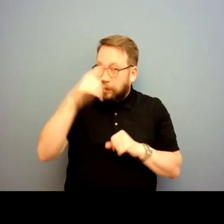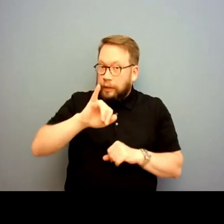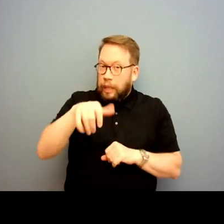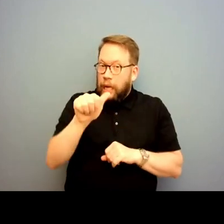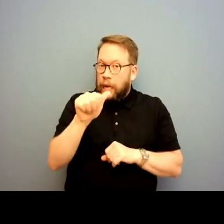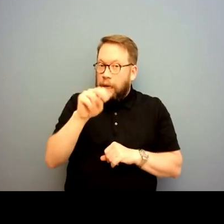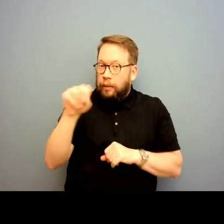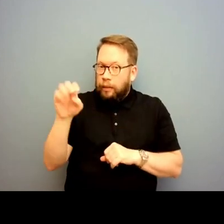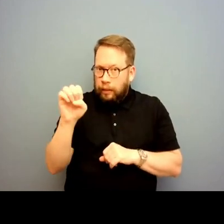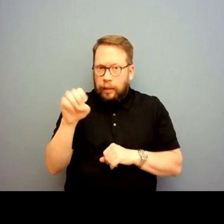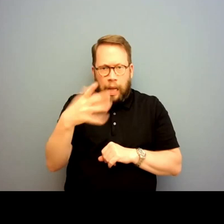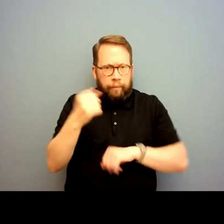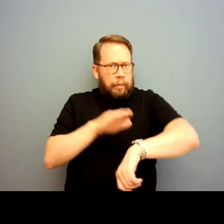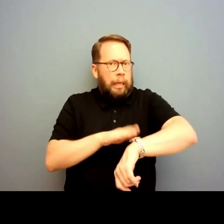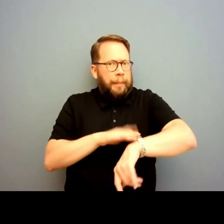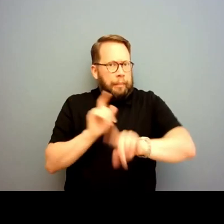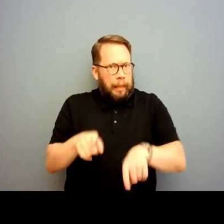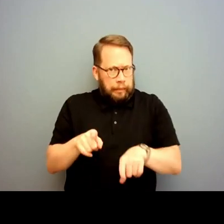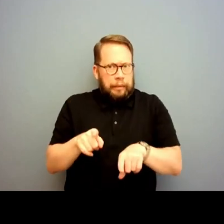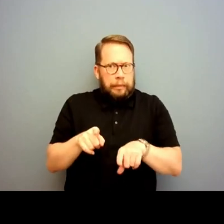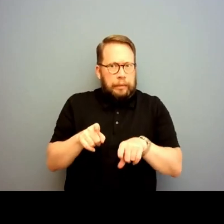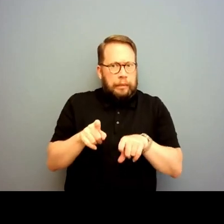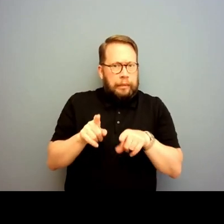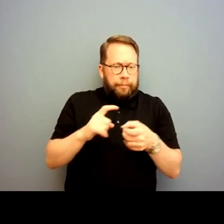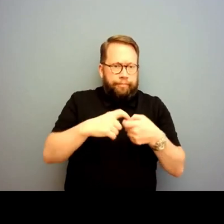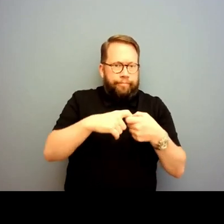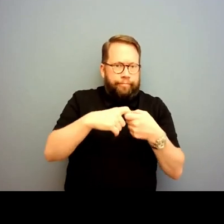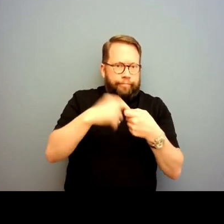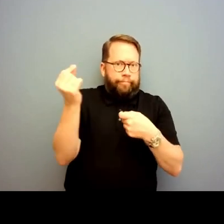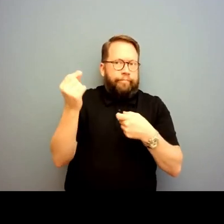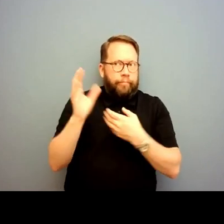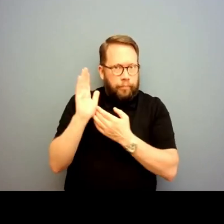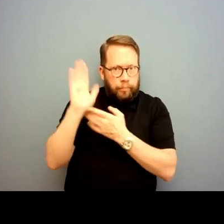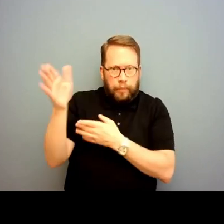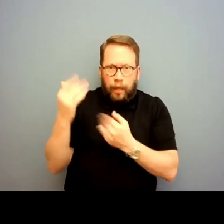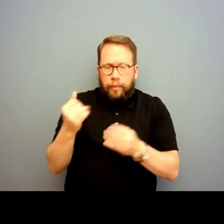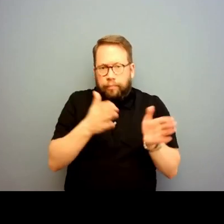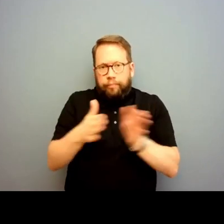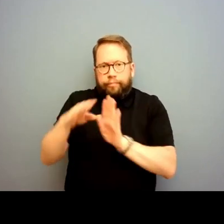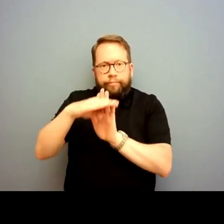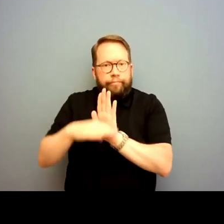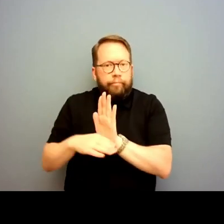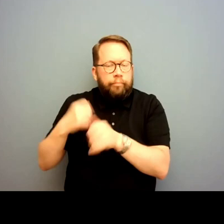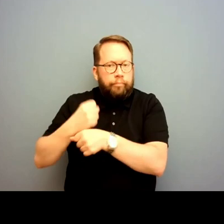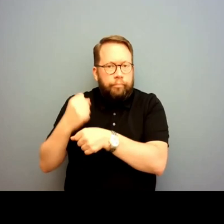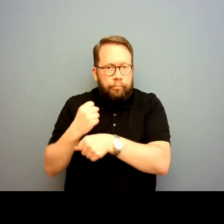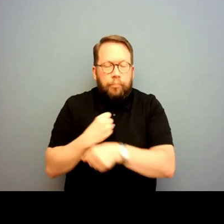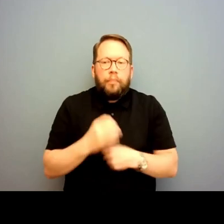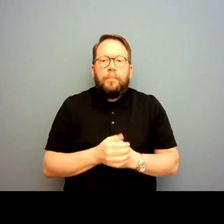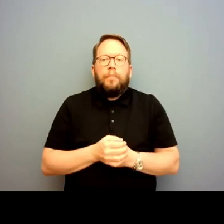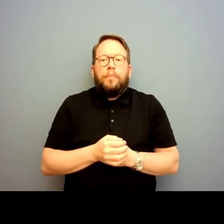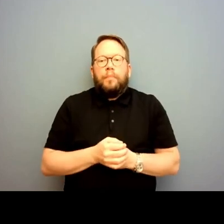that you have to leave quite soon. So I think if there is not